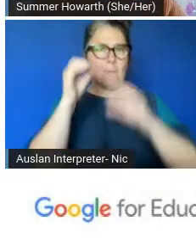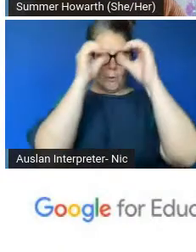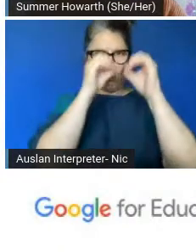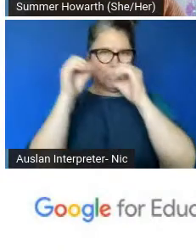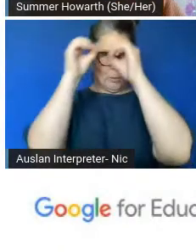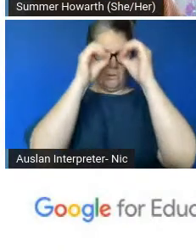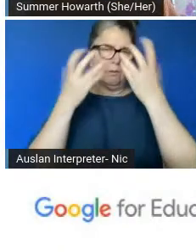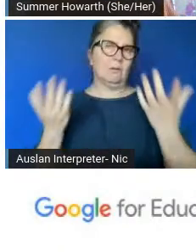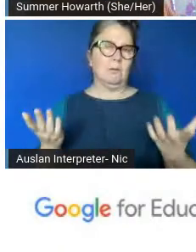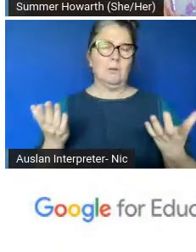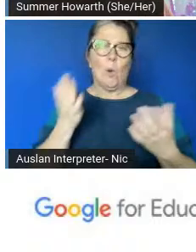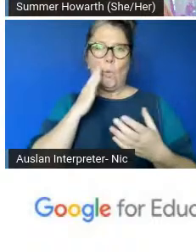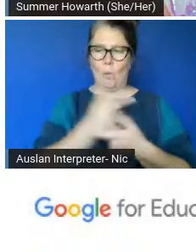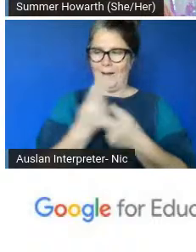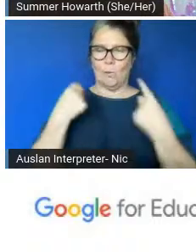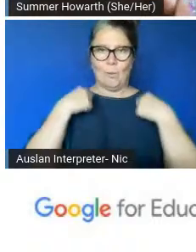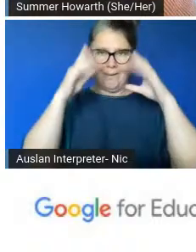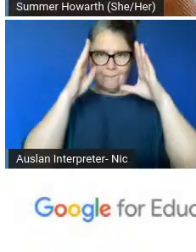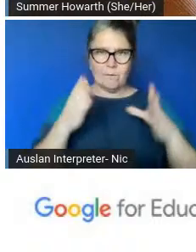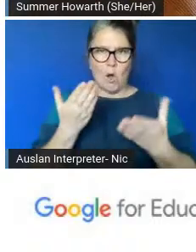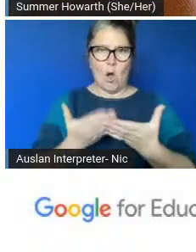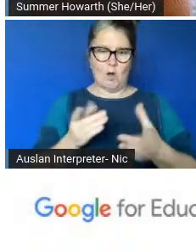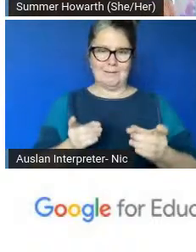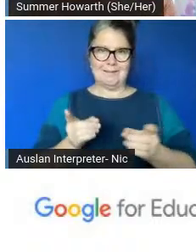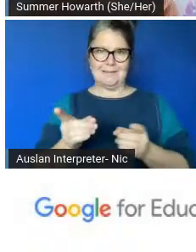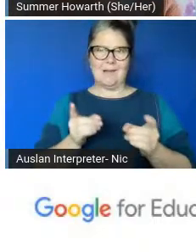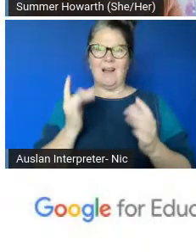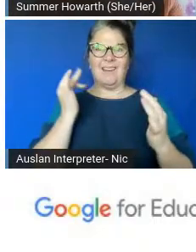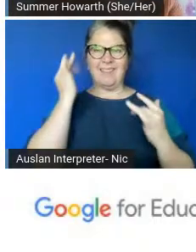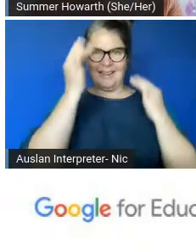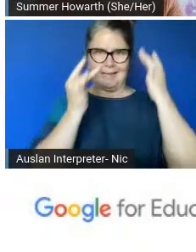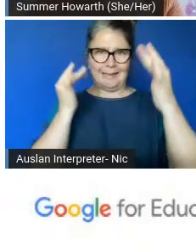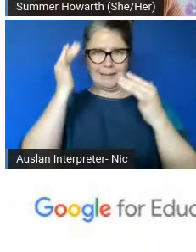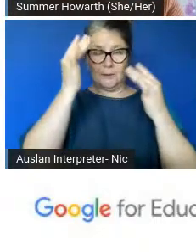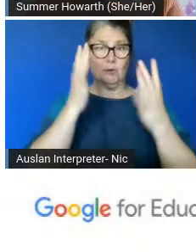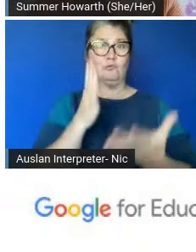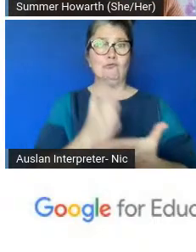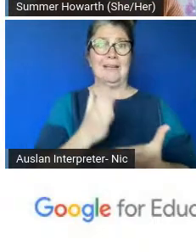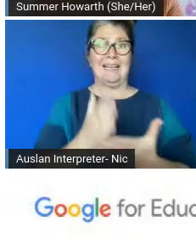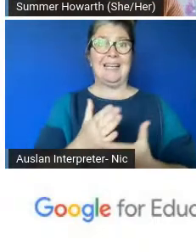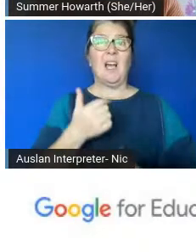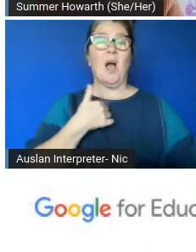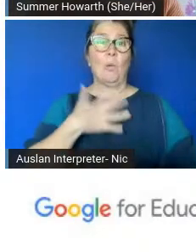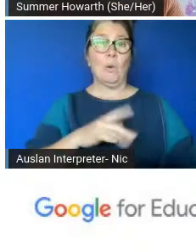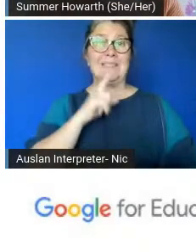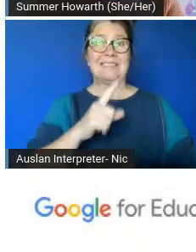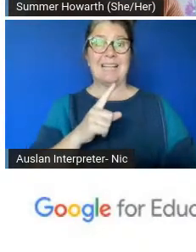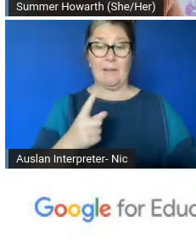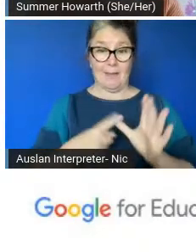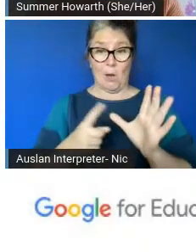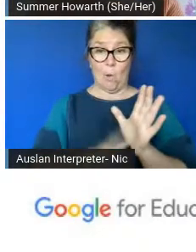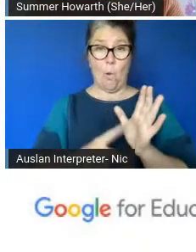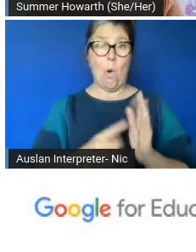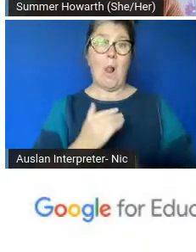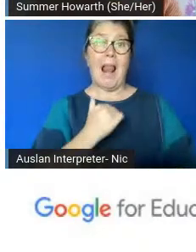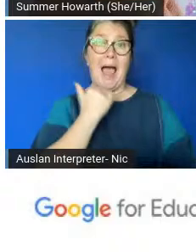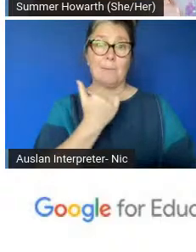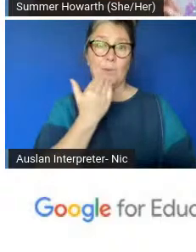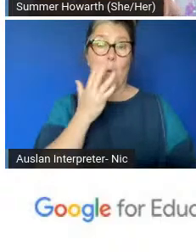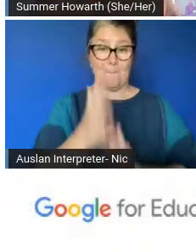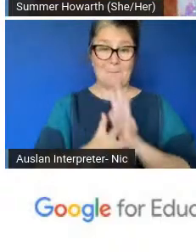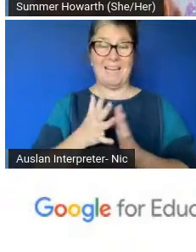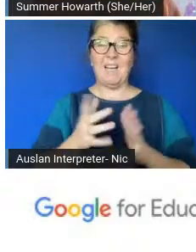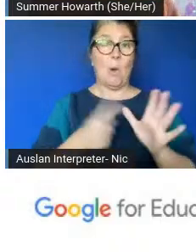reasons. And so what I want to say is they're all apples, but, and this is the pun that I've been building up to this entire